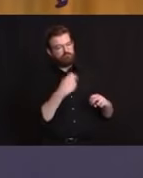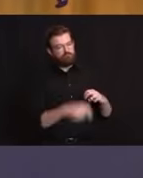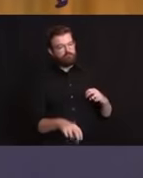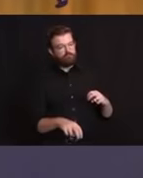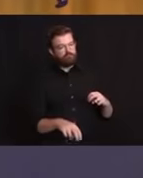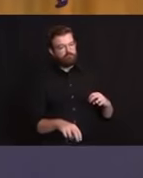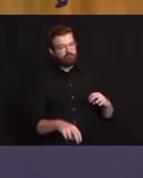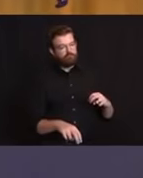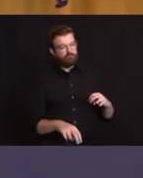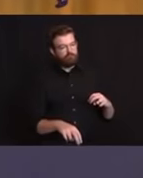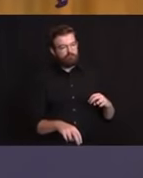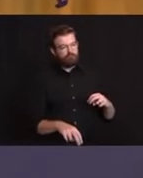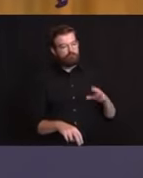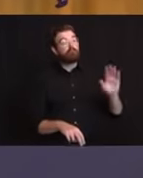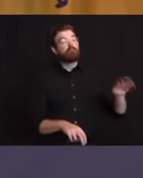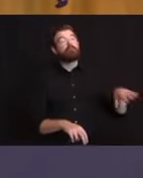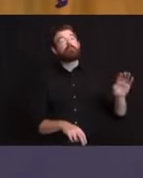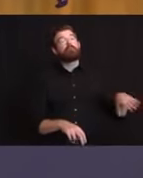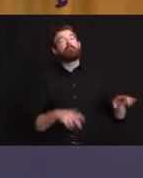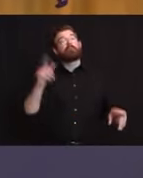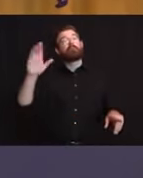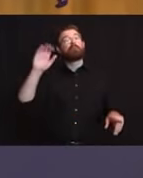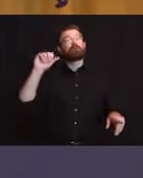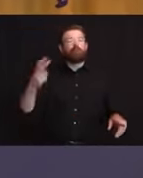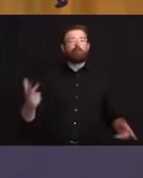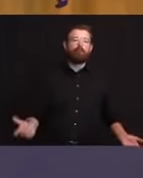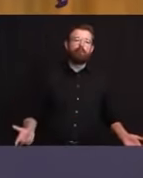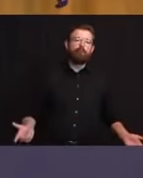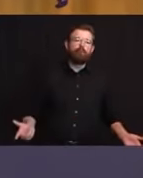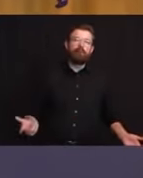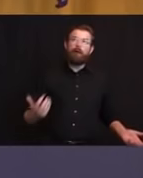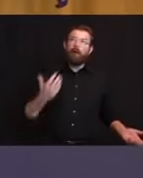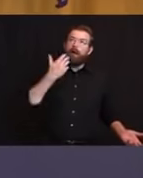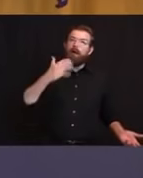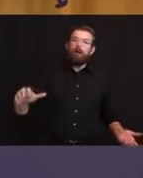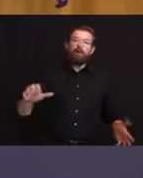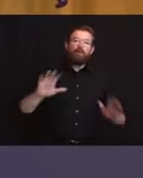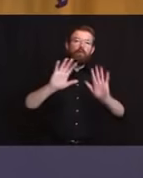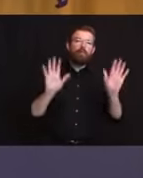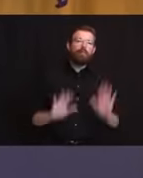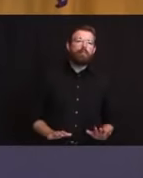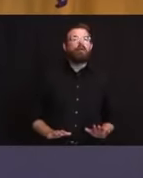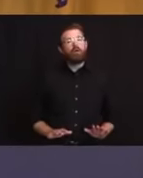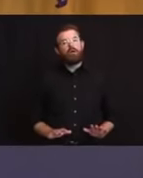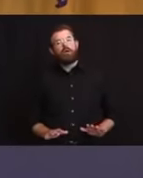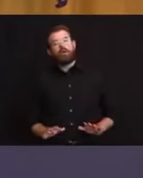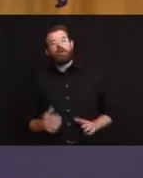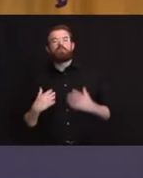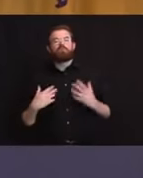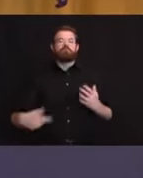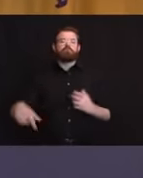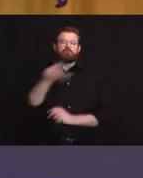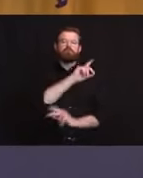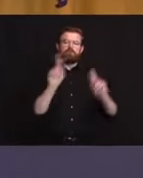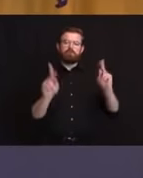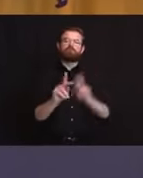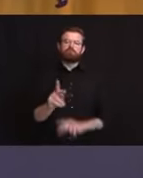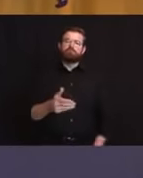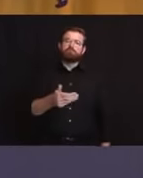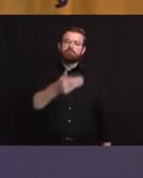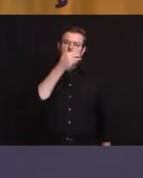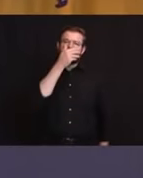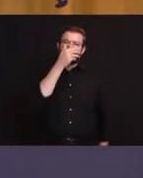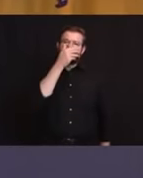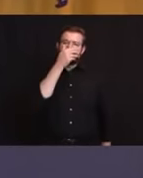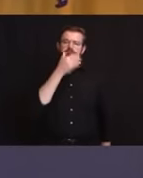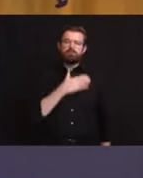was crazy hot. We want folks to wear face coverings, again, when social distancing, not